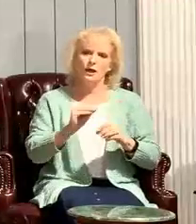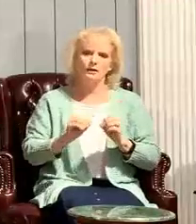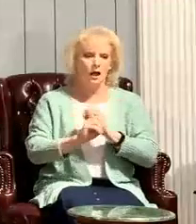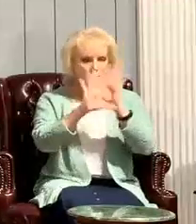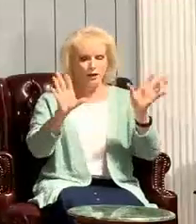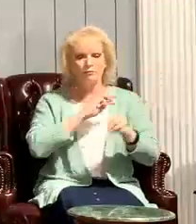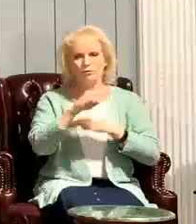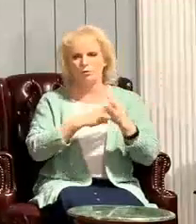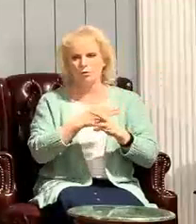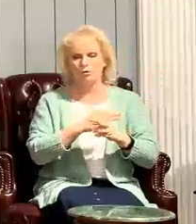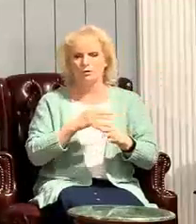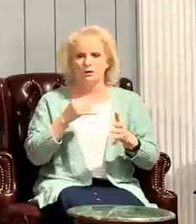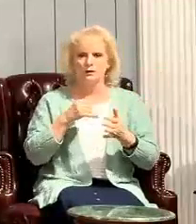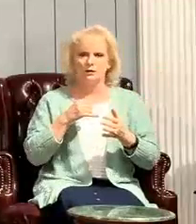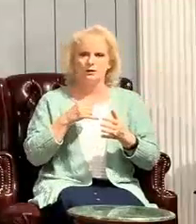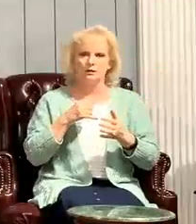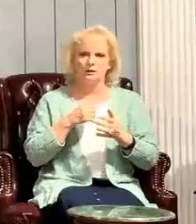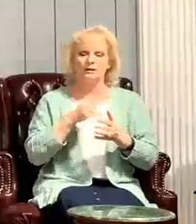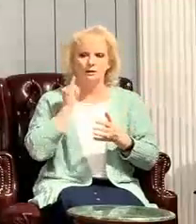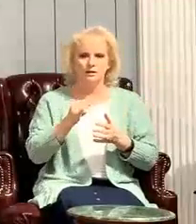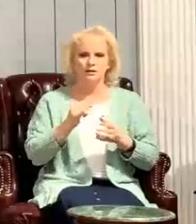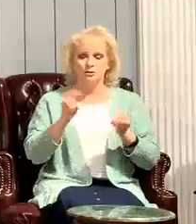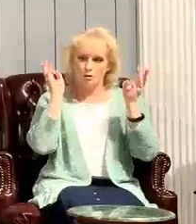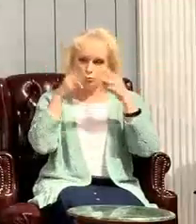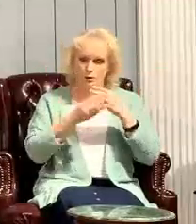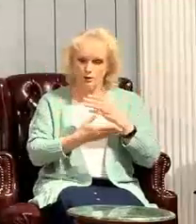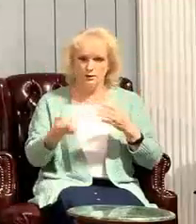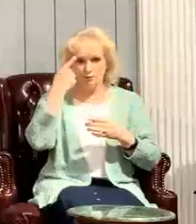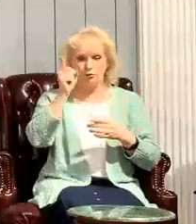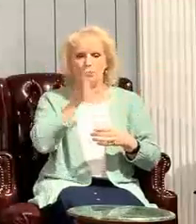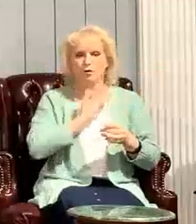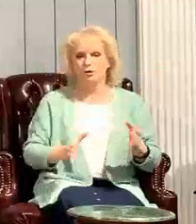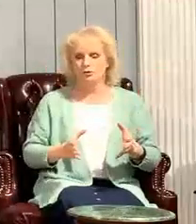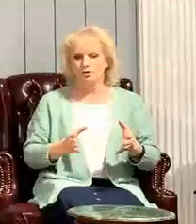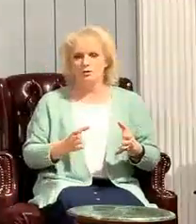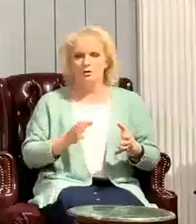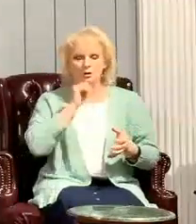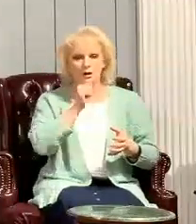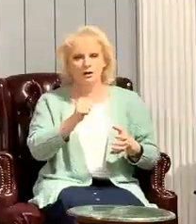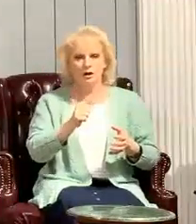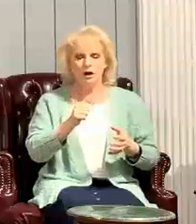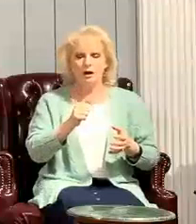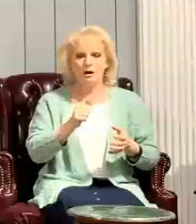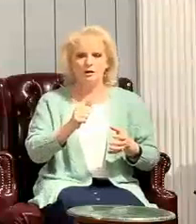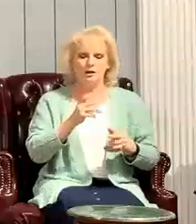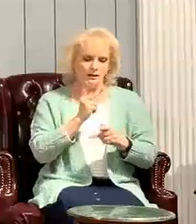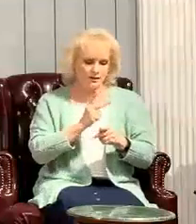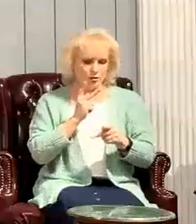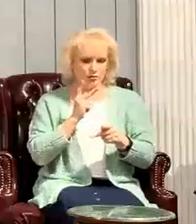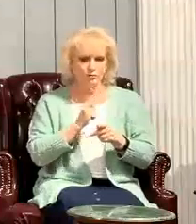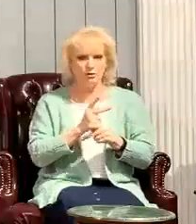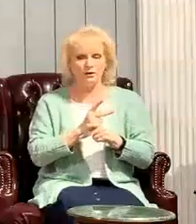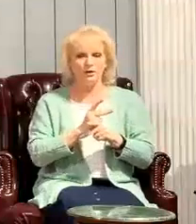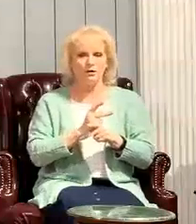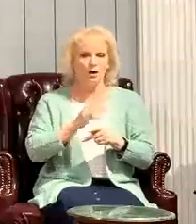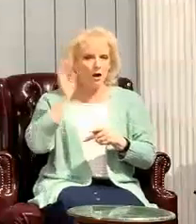the world. Listen, it is a wicked thing for a Christian to not hearken to the Word of God.